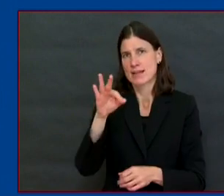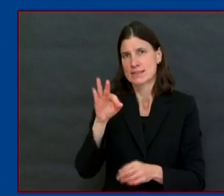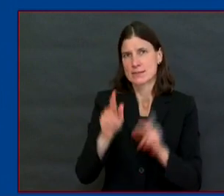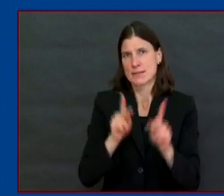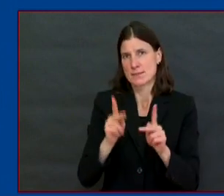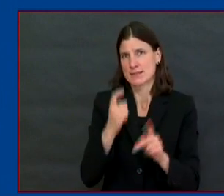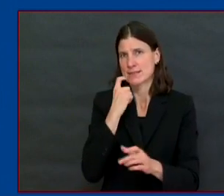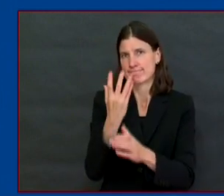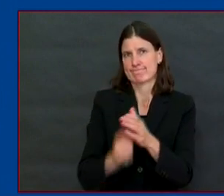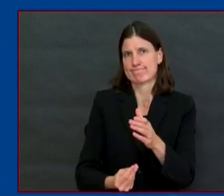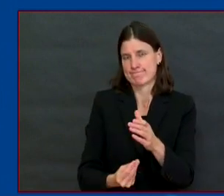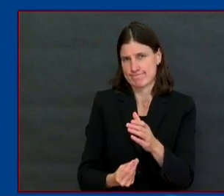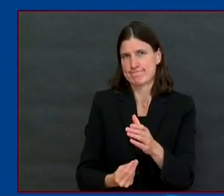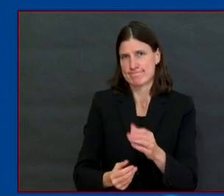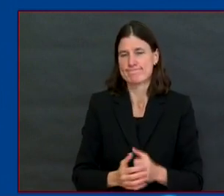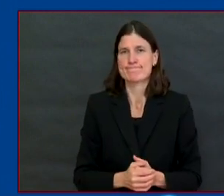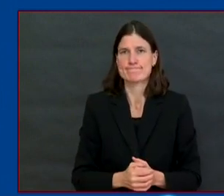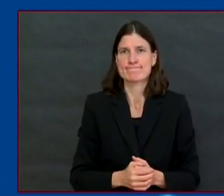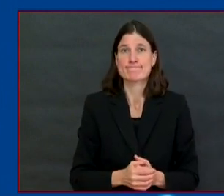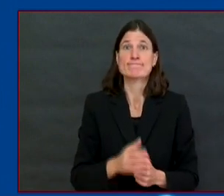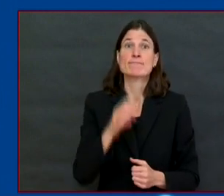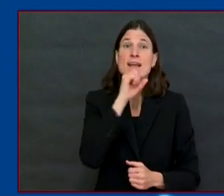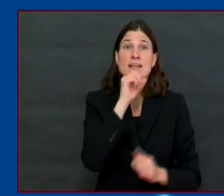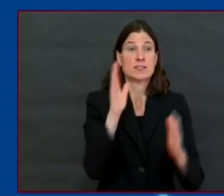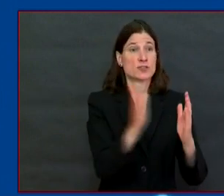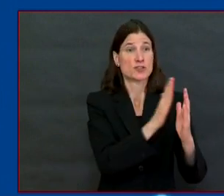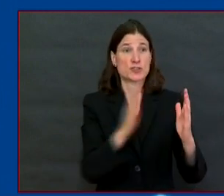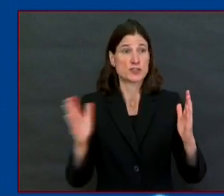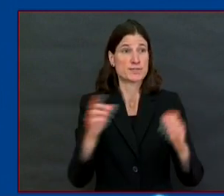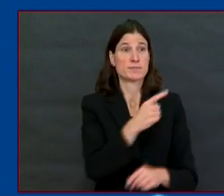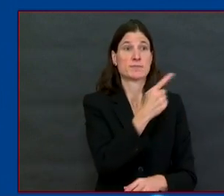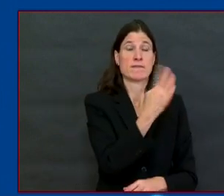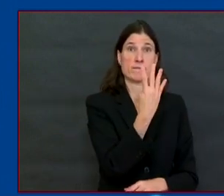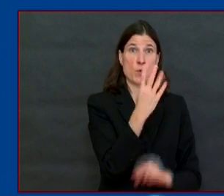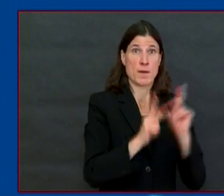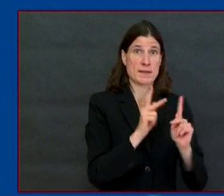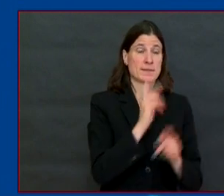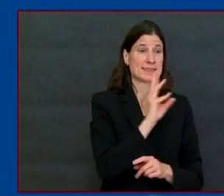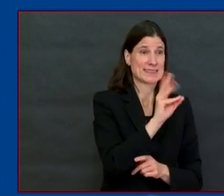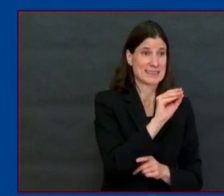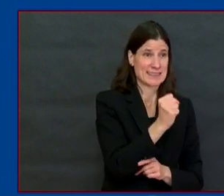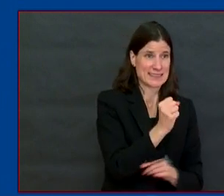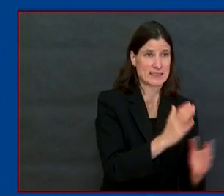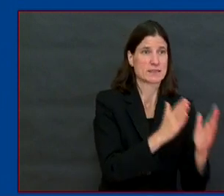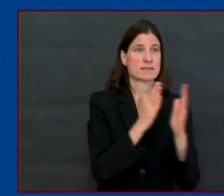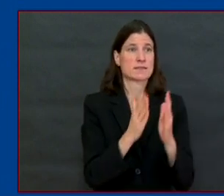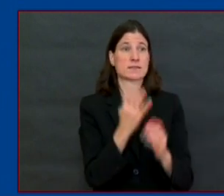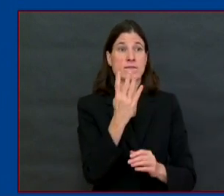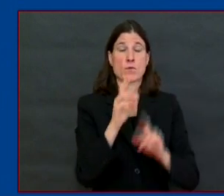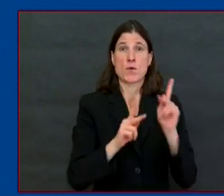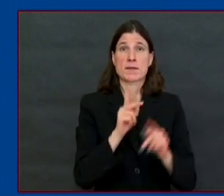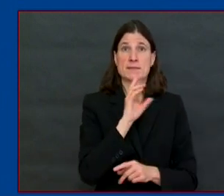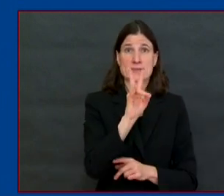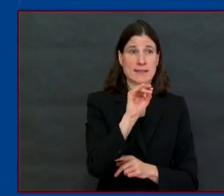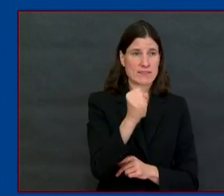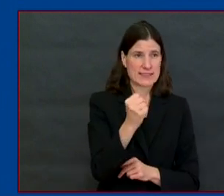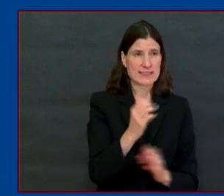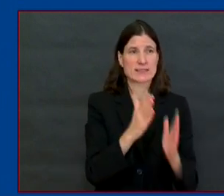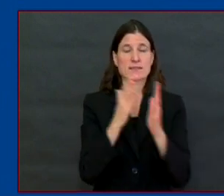These people ranged in age from their 60s to their 90s. There were 4 people in their 60s, 4 people in